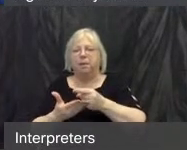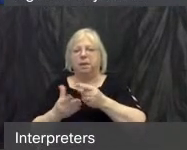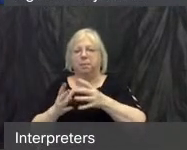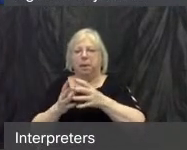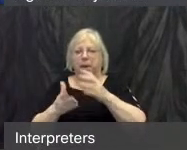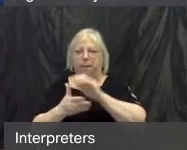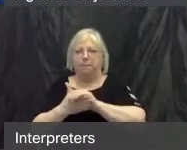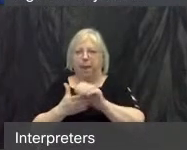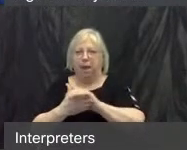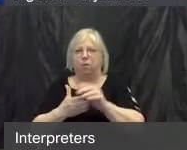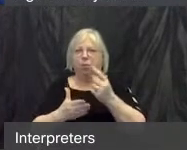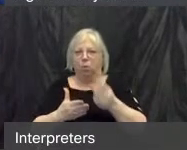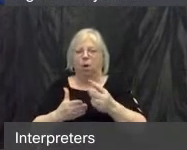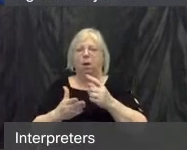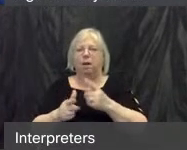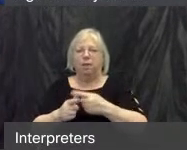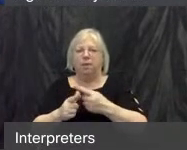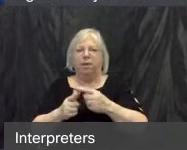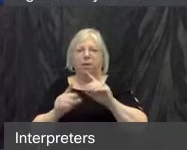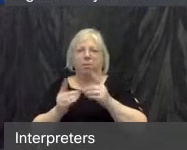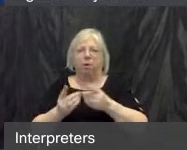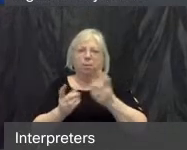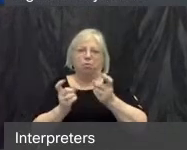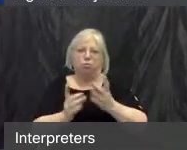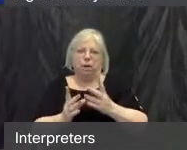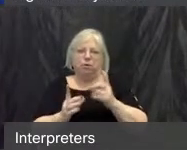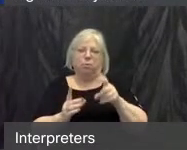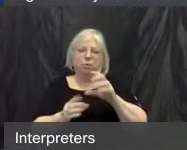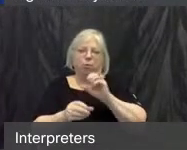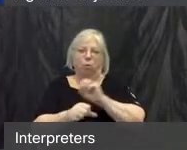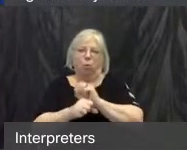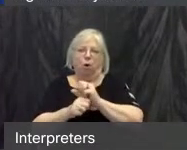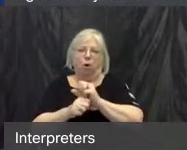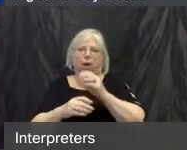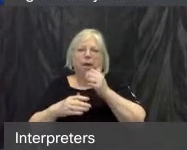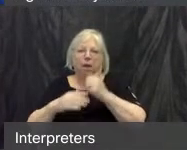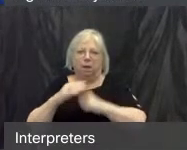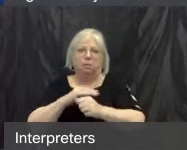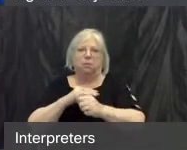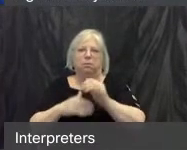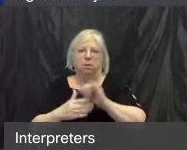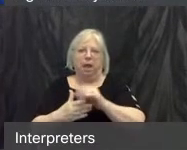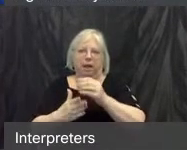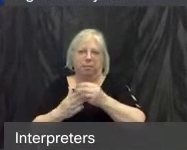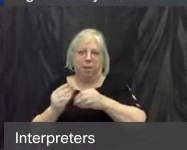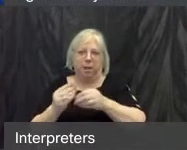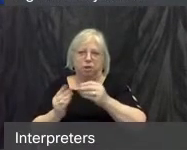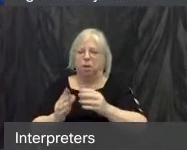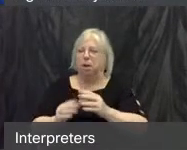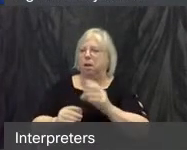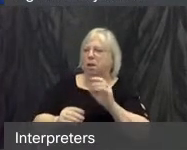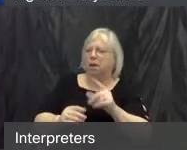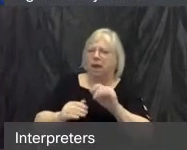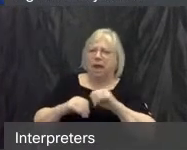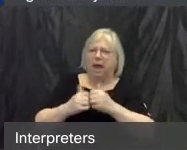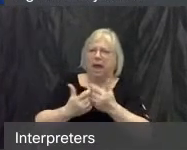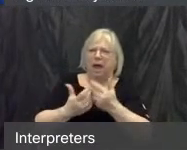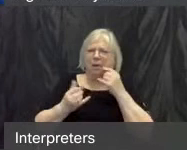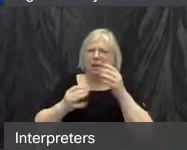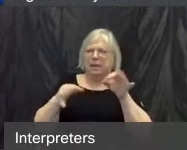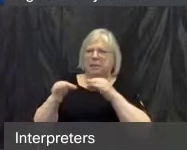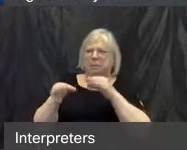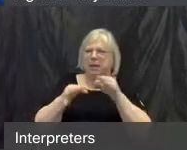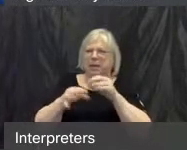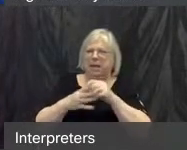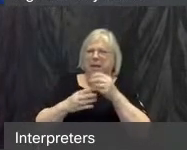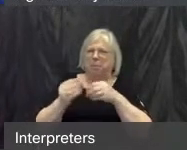department director is supposed to work within that budget. Okay, so how is that lined out within those budget